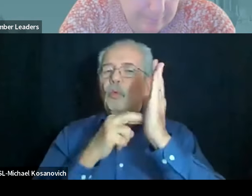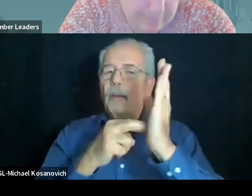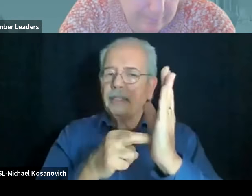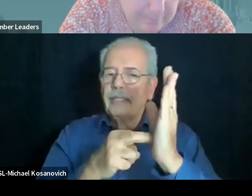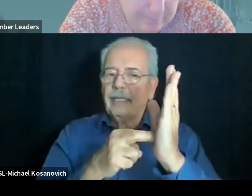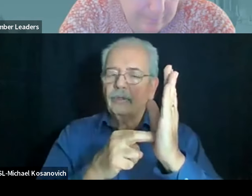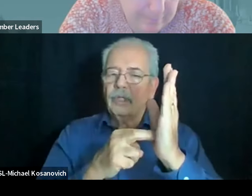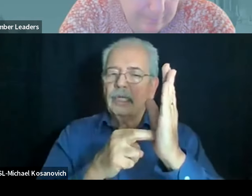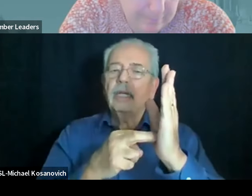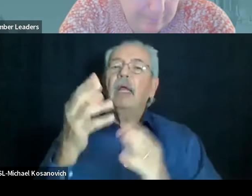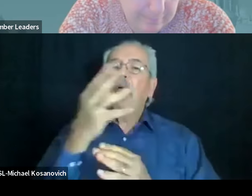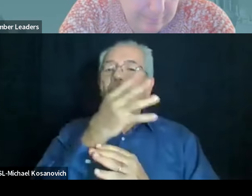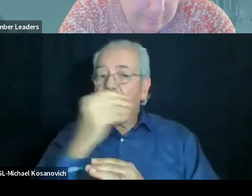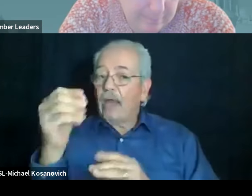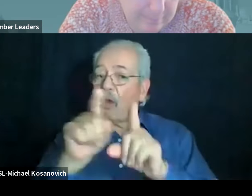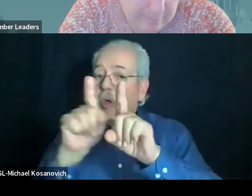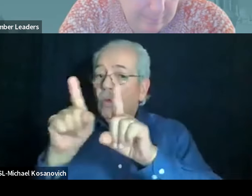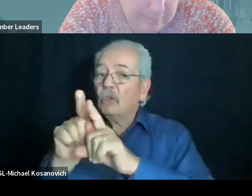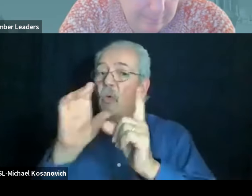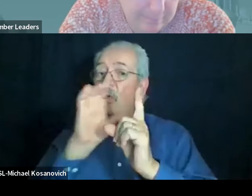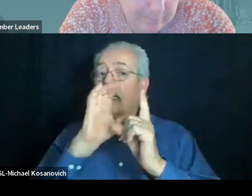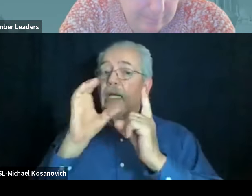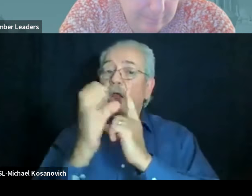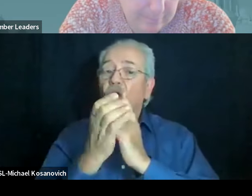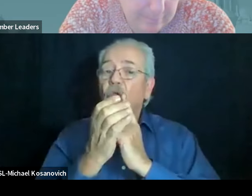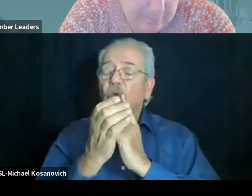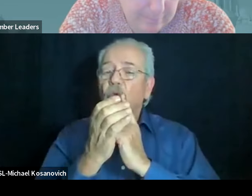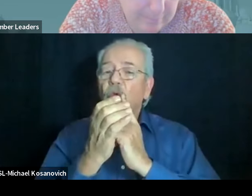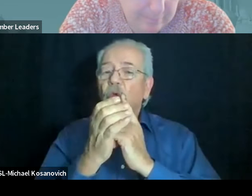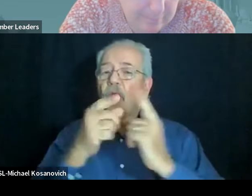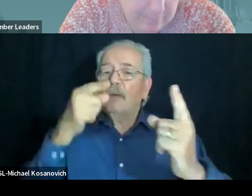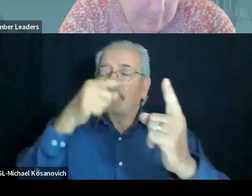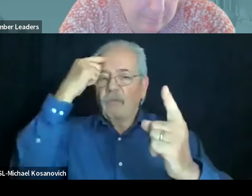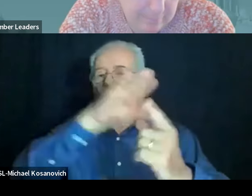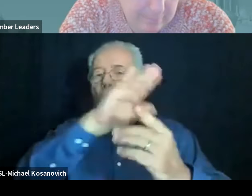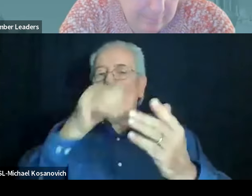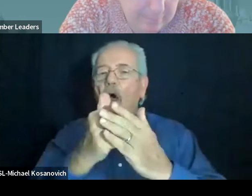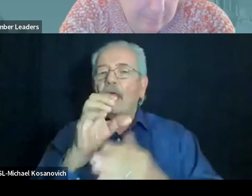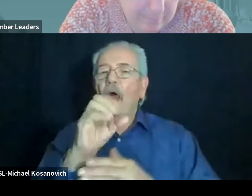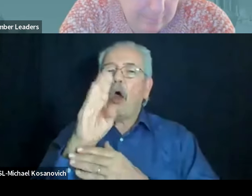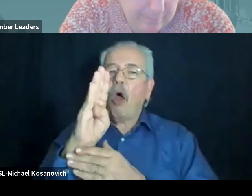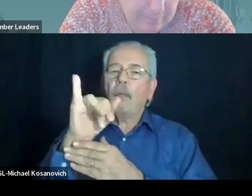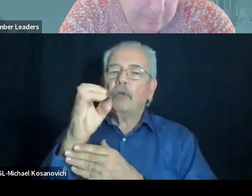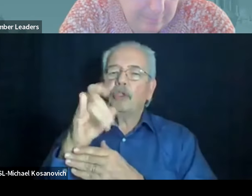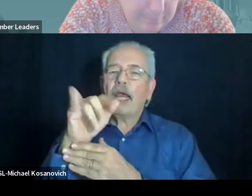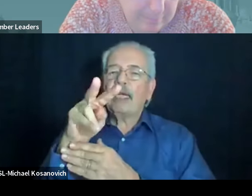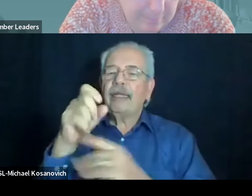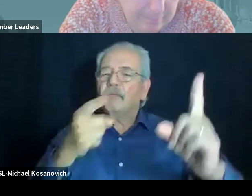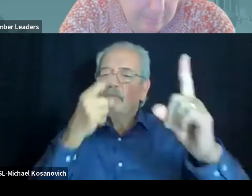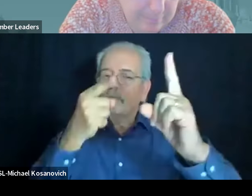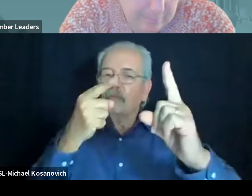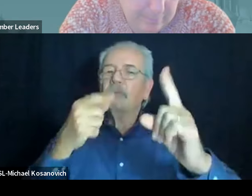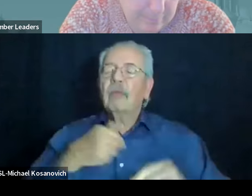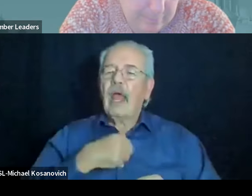and cultural attuneness to throughout all of the objectives. And I also want to add that I